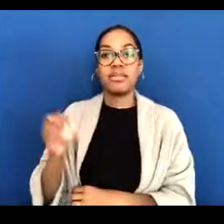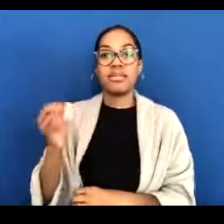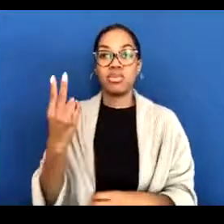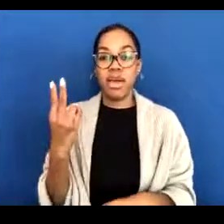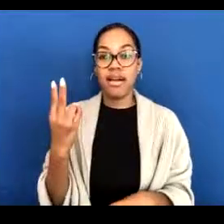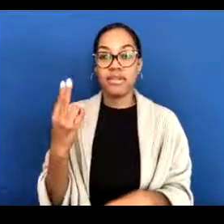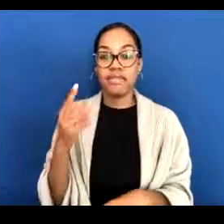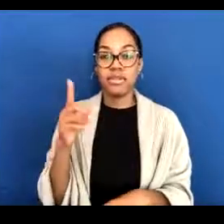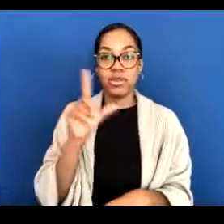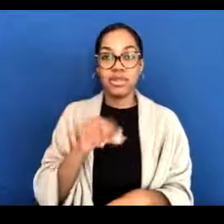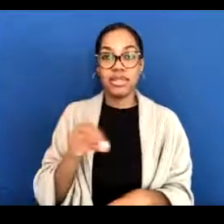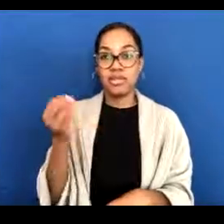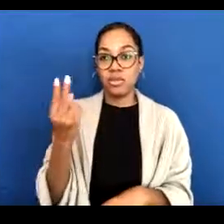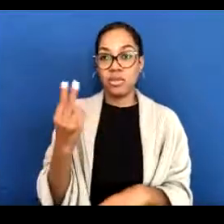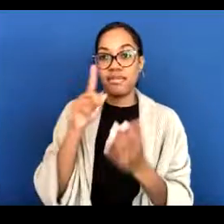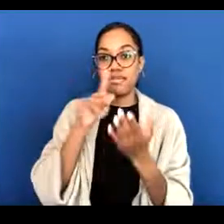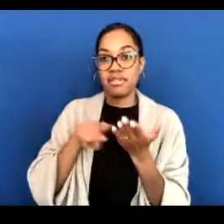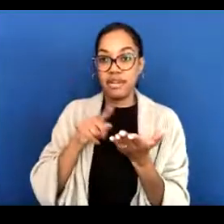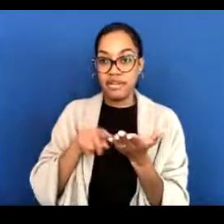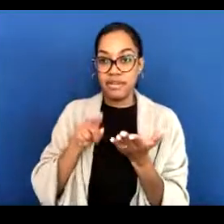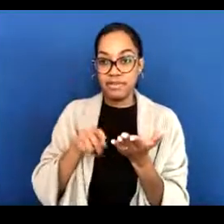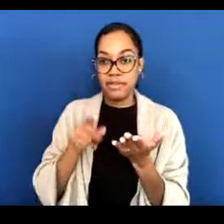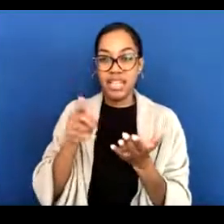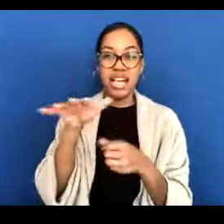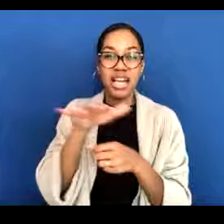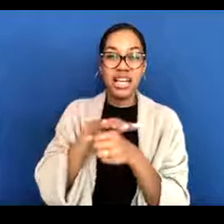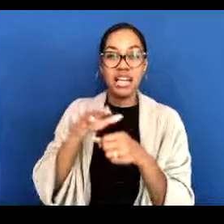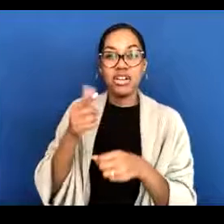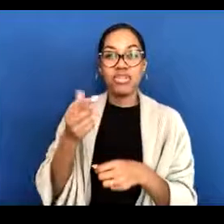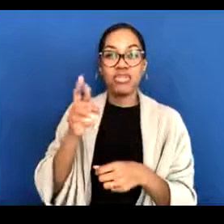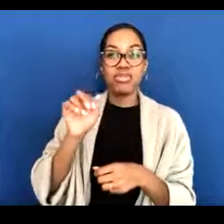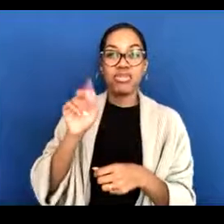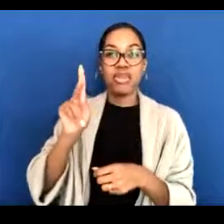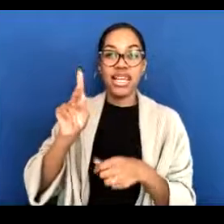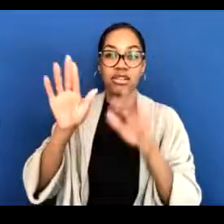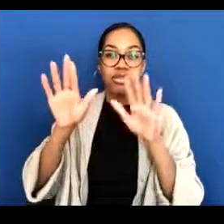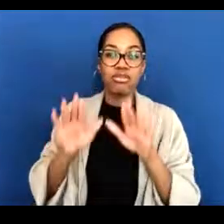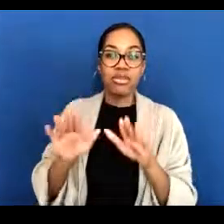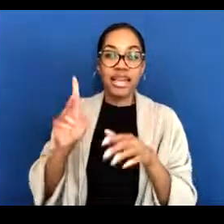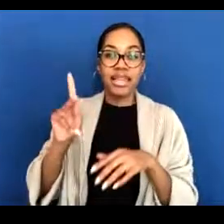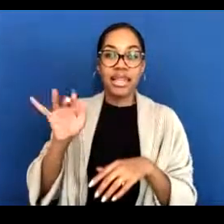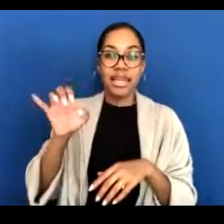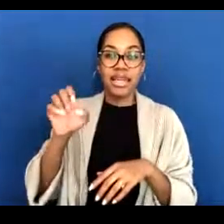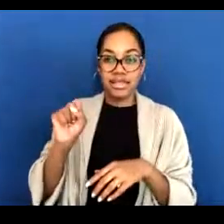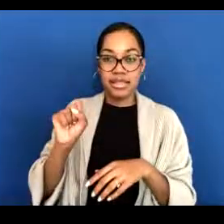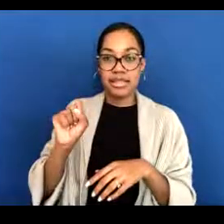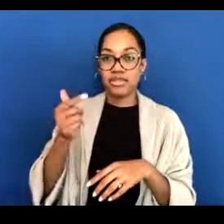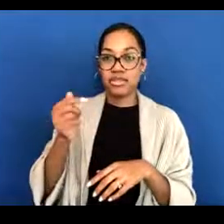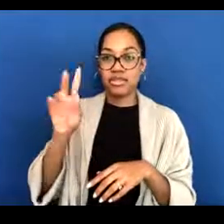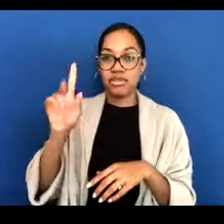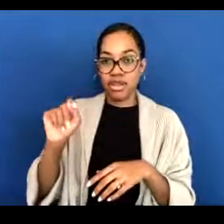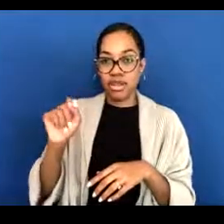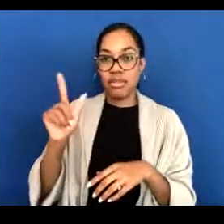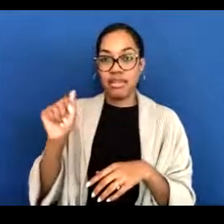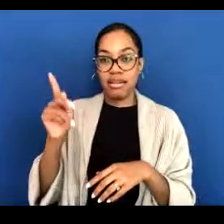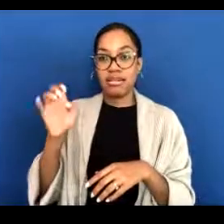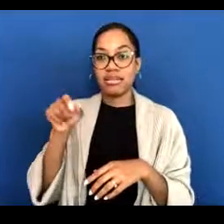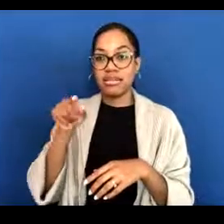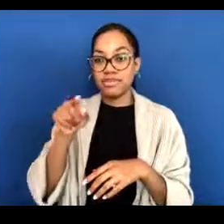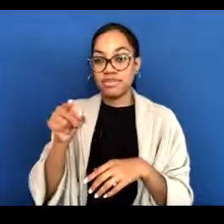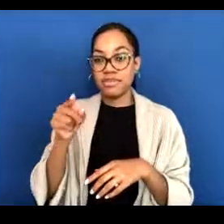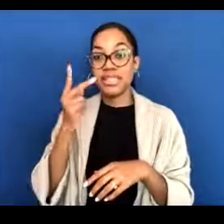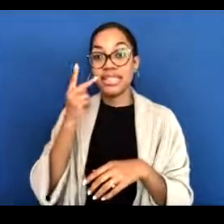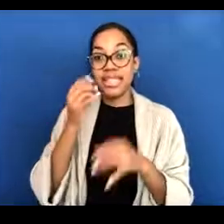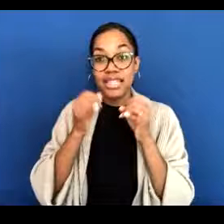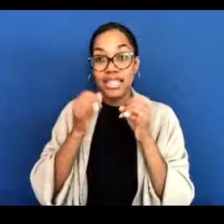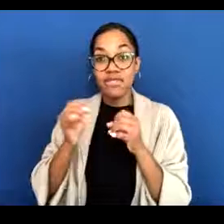that year, this one frame here shows individual birds, these streaks you see in blues and purples. These are actually individual birds